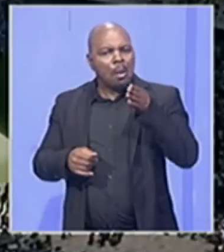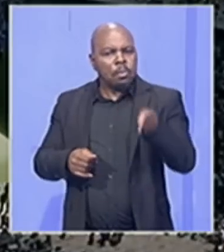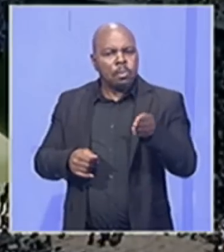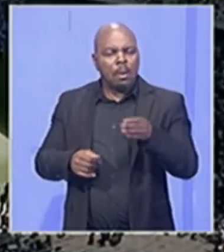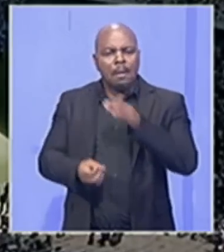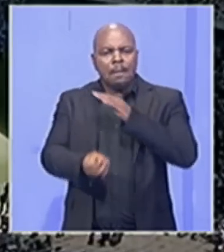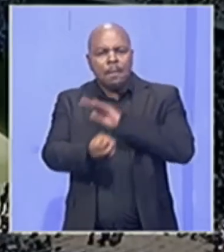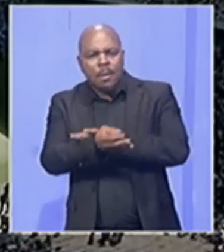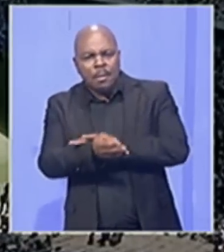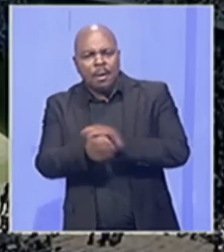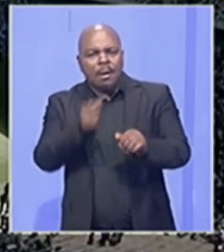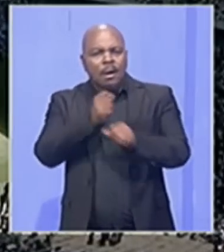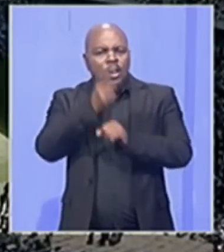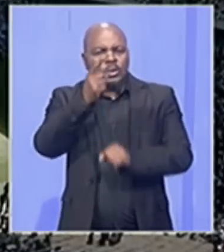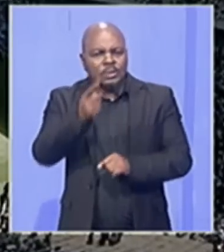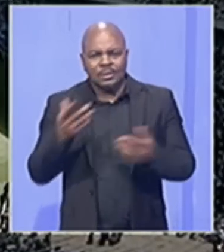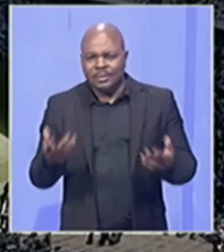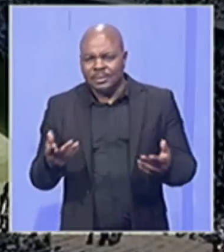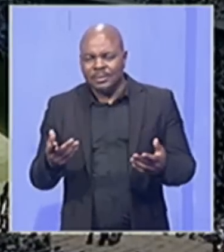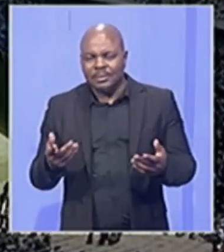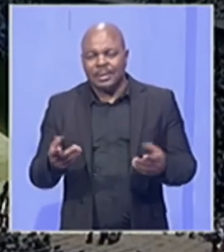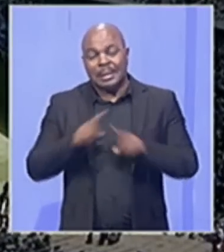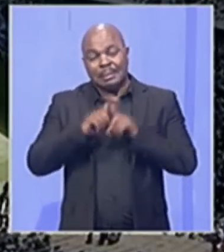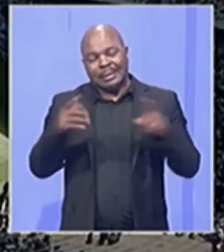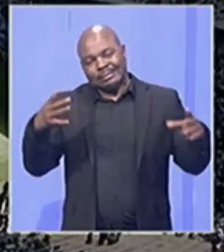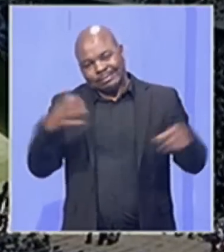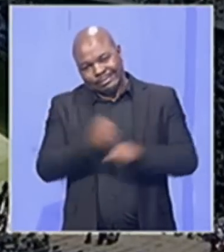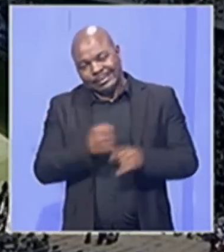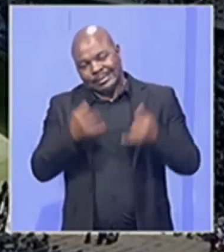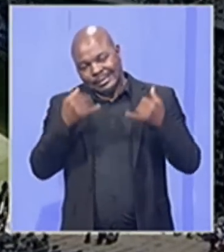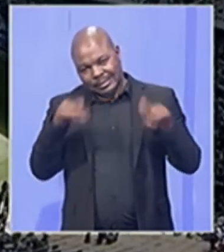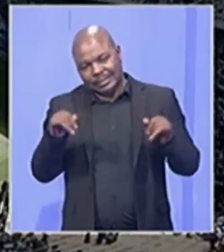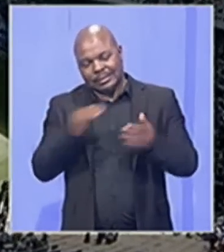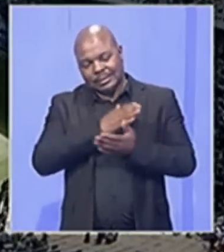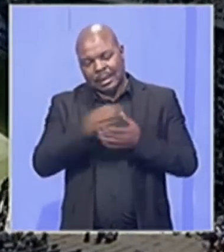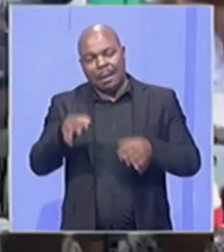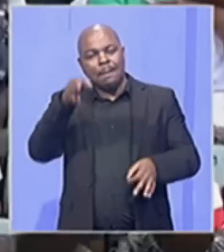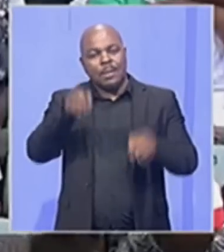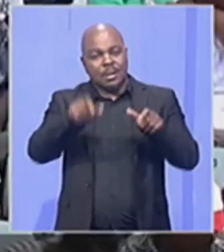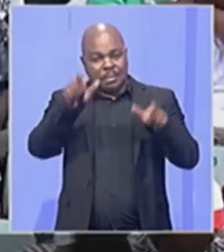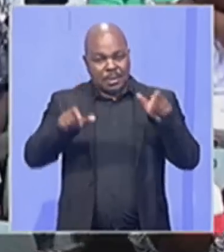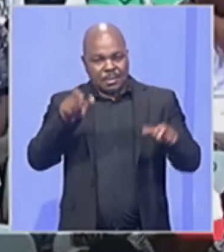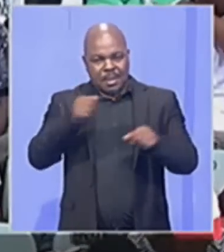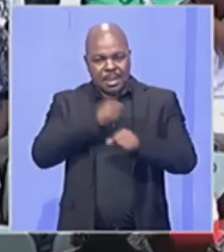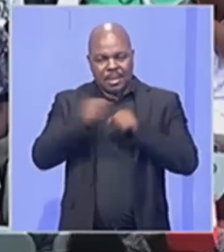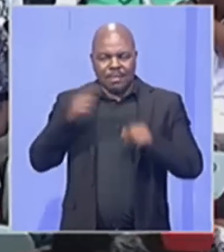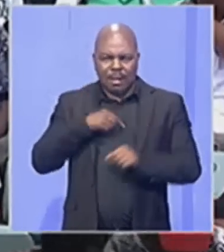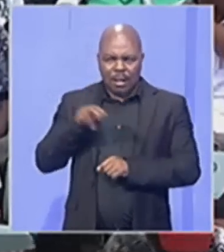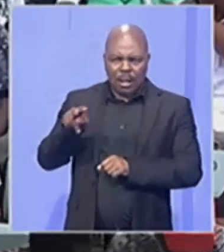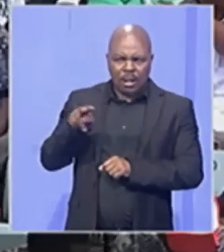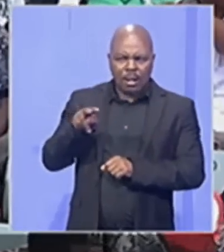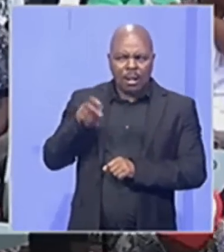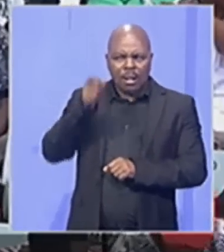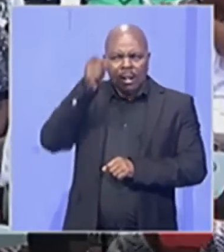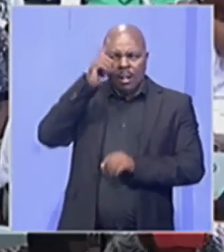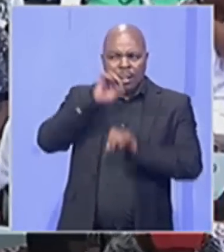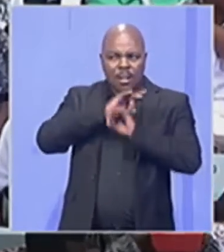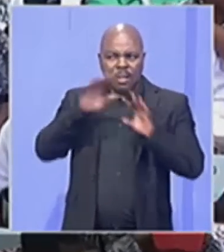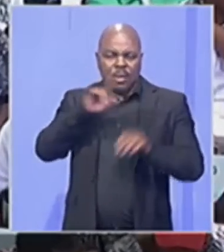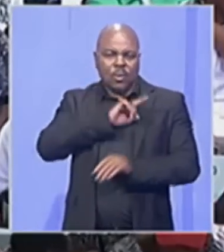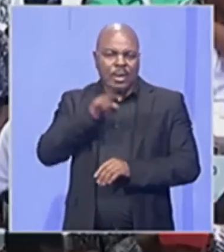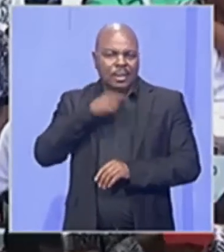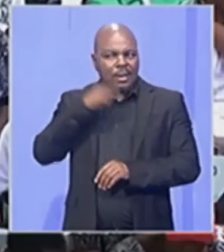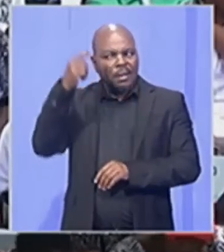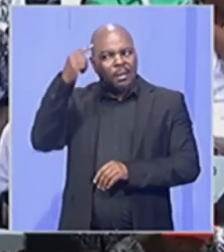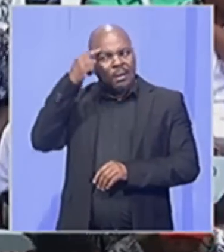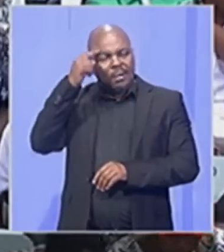then of course the story had to change. Unfortunately, some of the politicians failed to read the political rhythm. They still propagated the